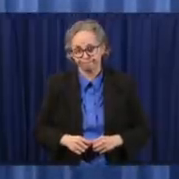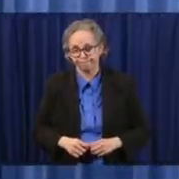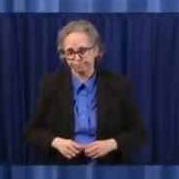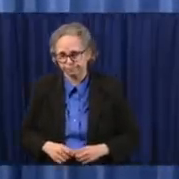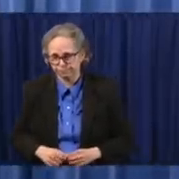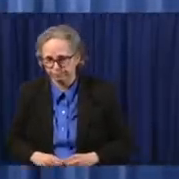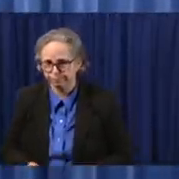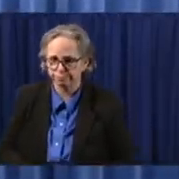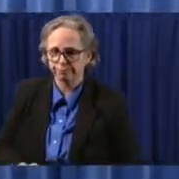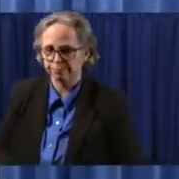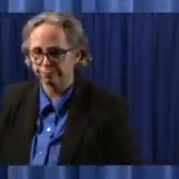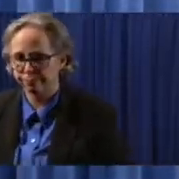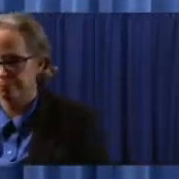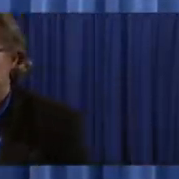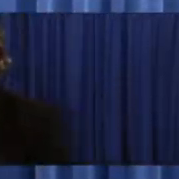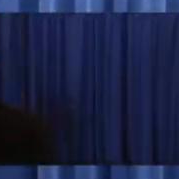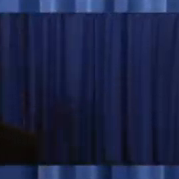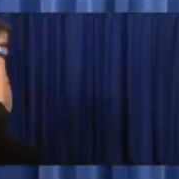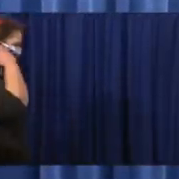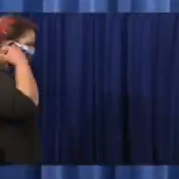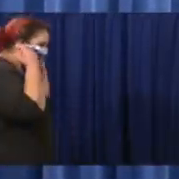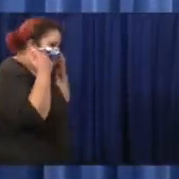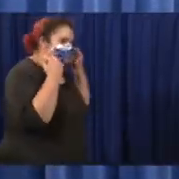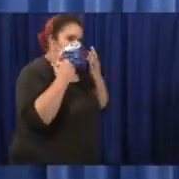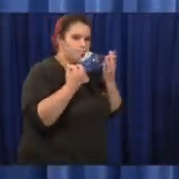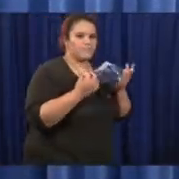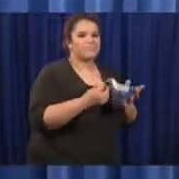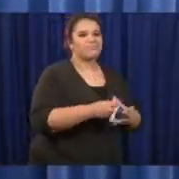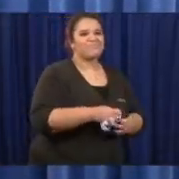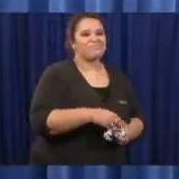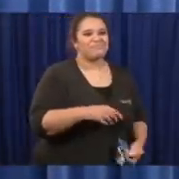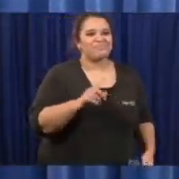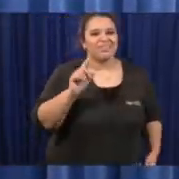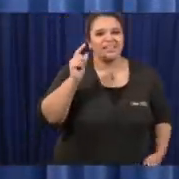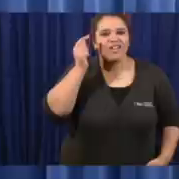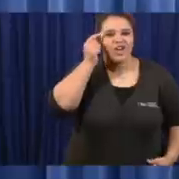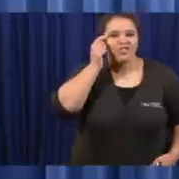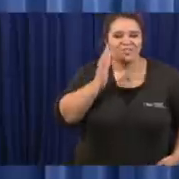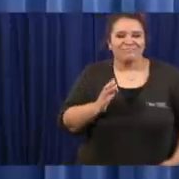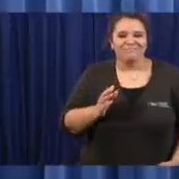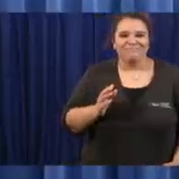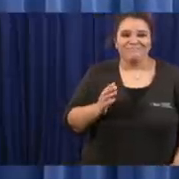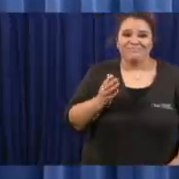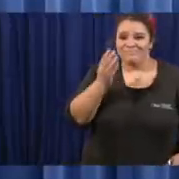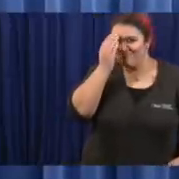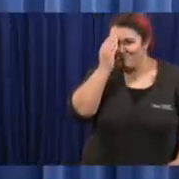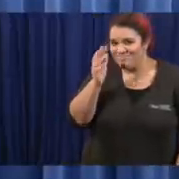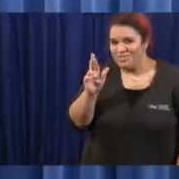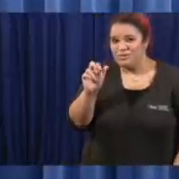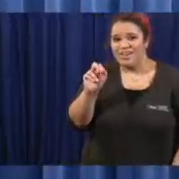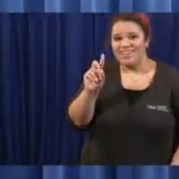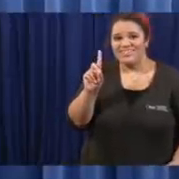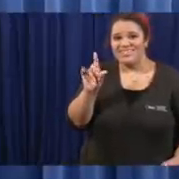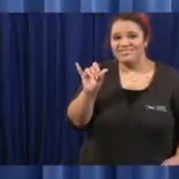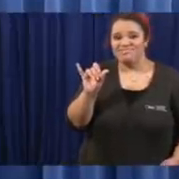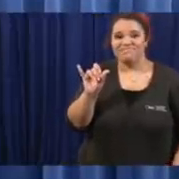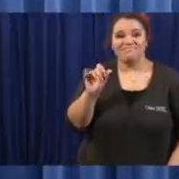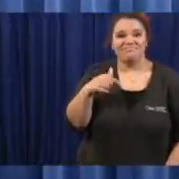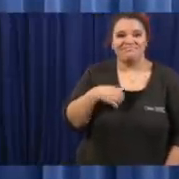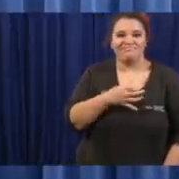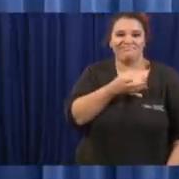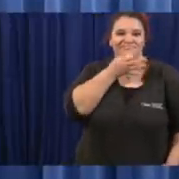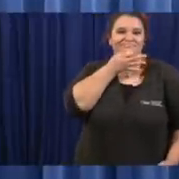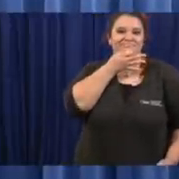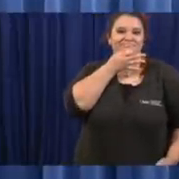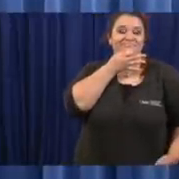Just add, I'm not the expert on this, Randy, but there's a lot of ways to make facial covering. And a